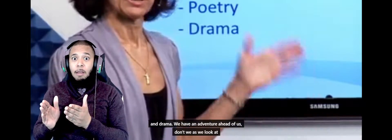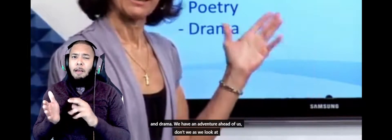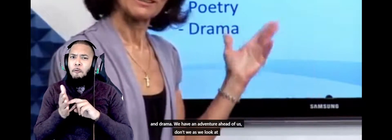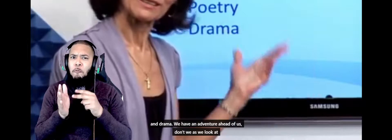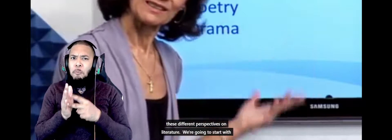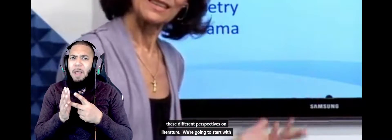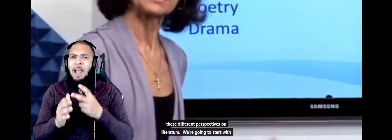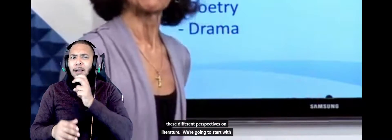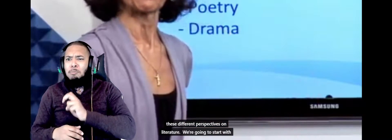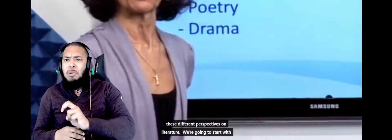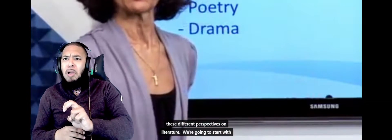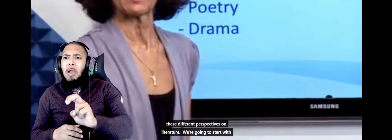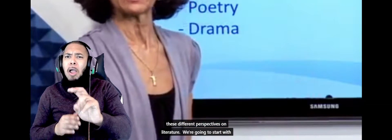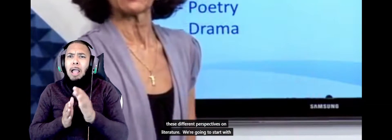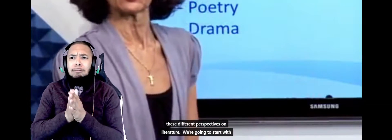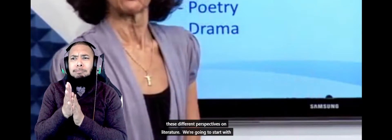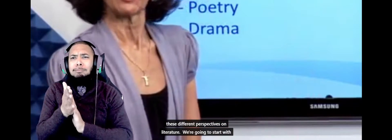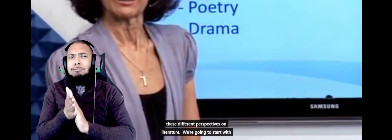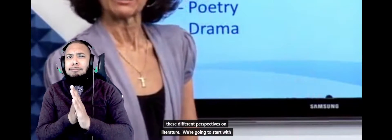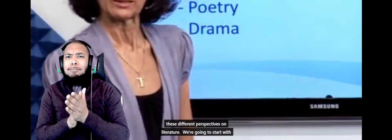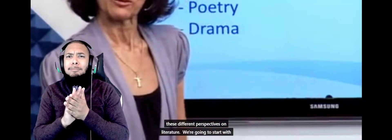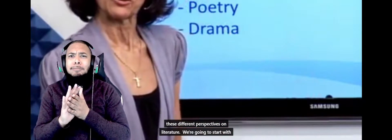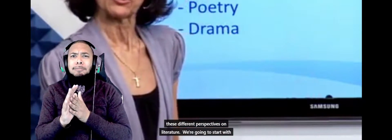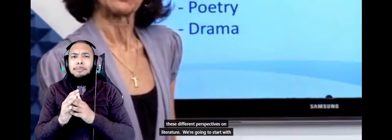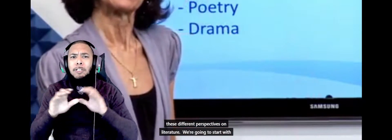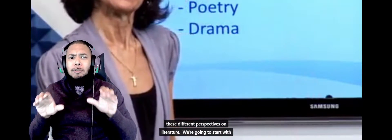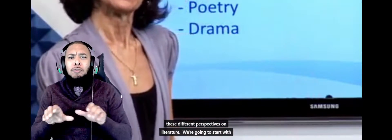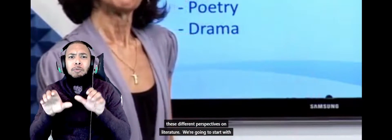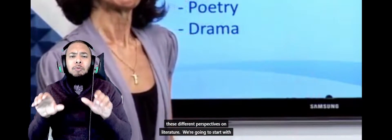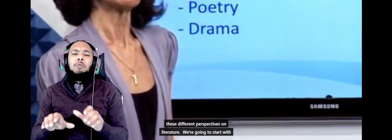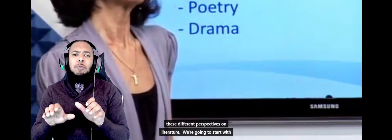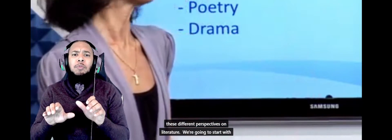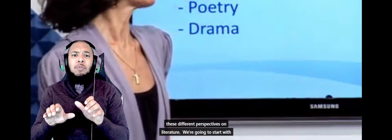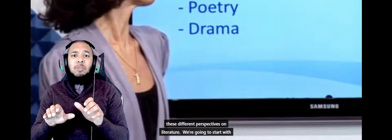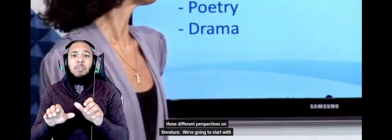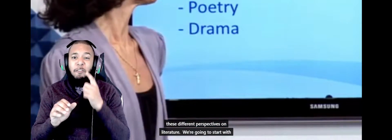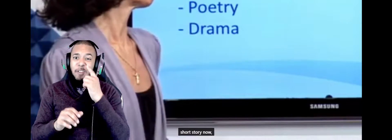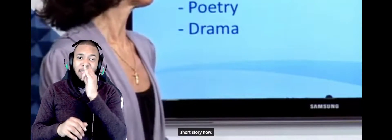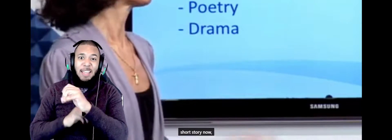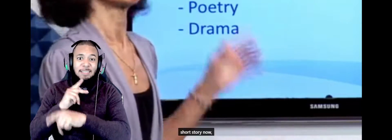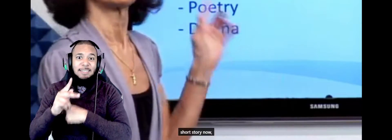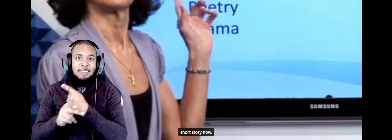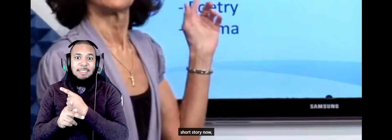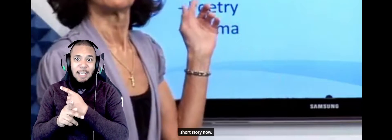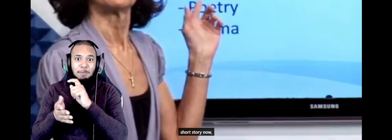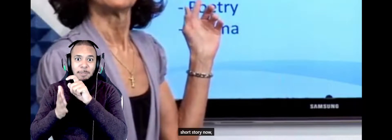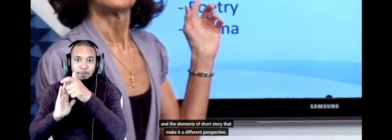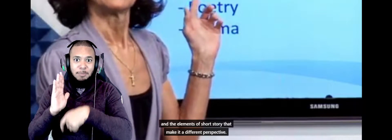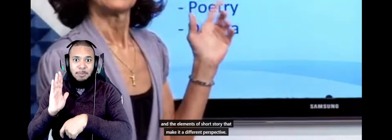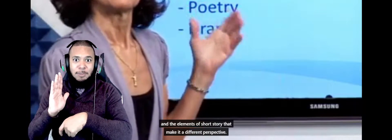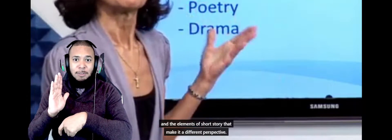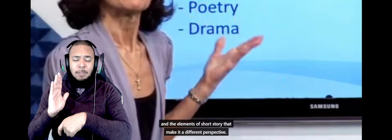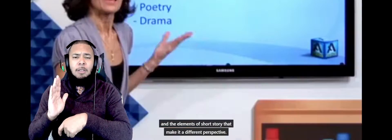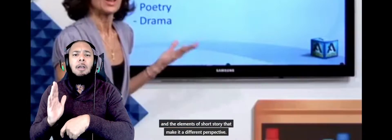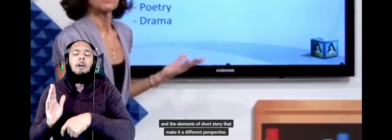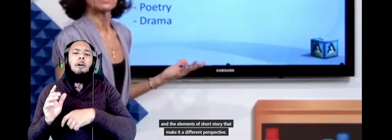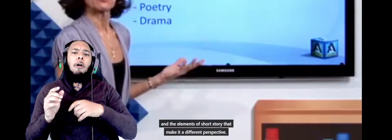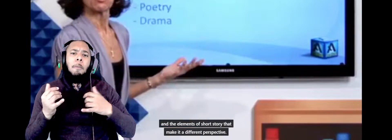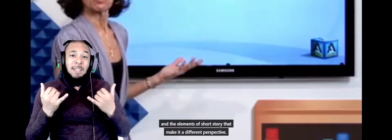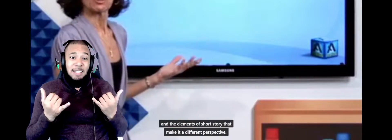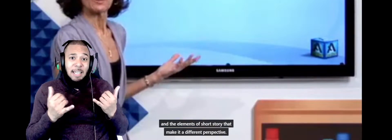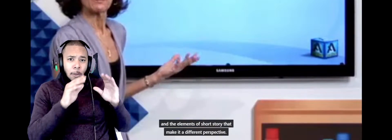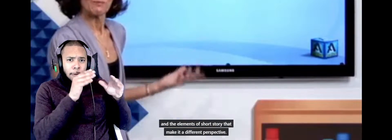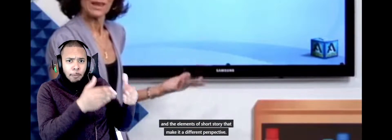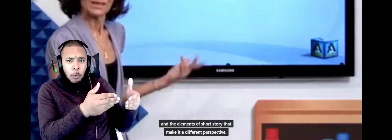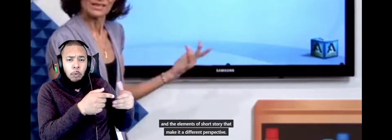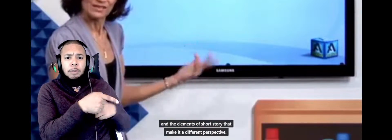we, as we look at these different perspectives on literature. We're going to start with short story now, and the elements of